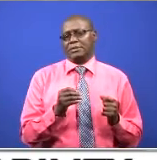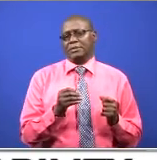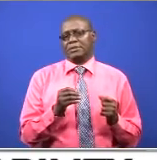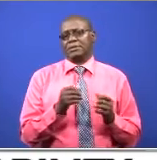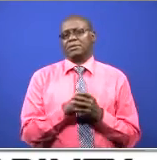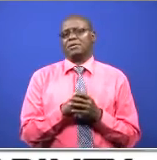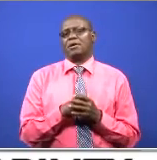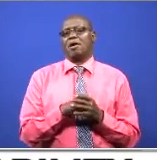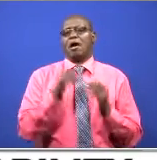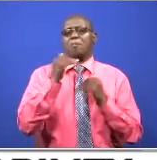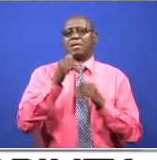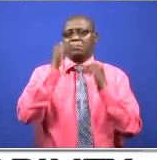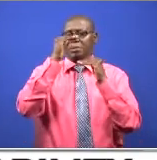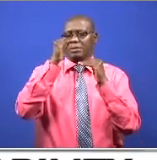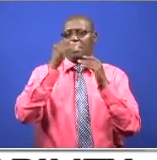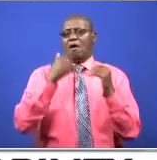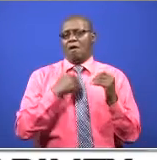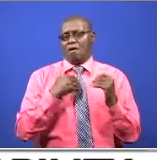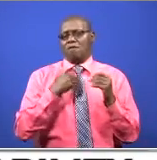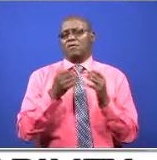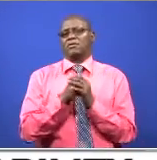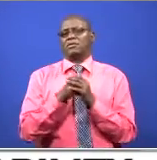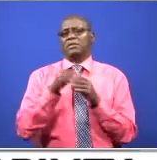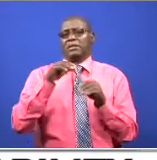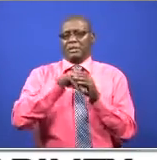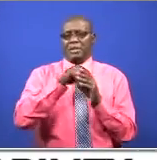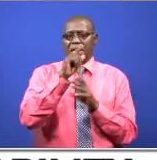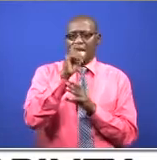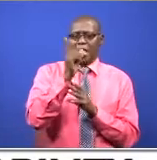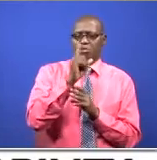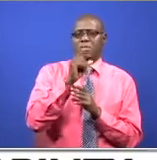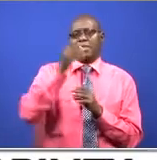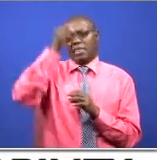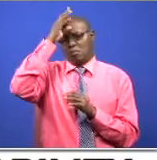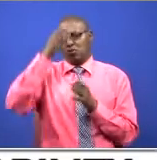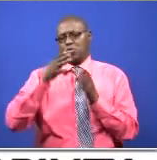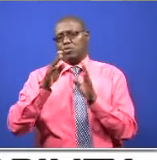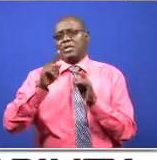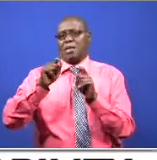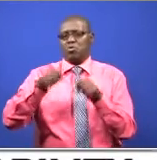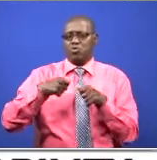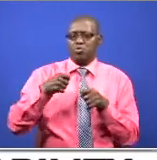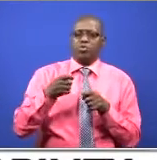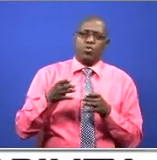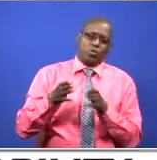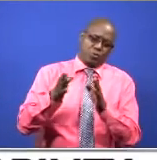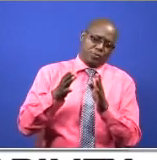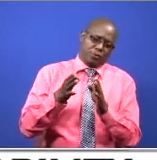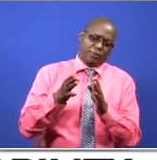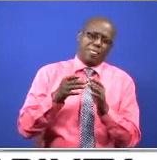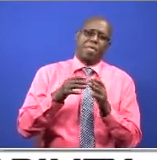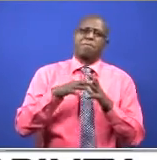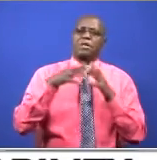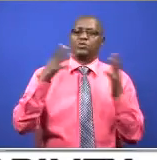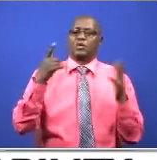apartments, we've got apartments in Nairobi and on Kiambu Road and also on Limuru Road. But the majority of Kenyans,